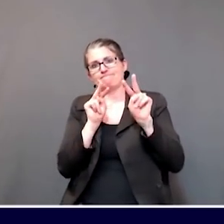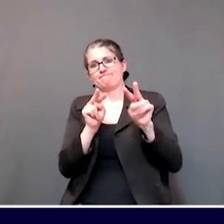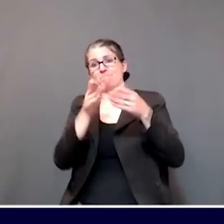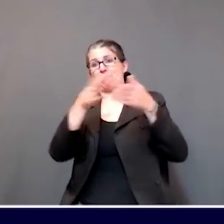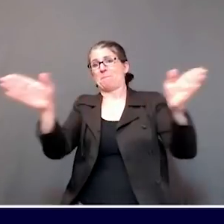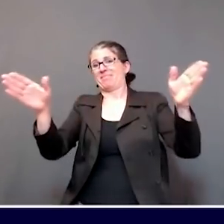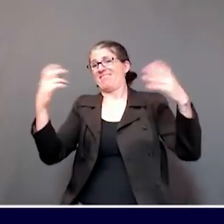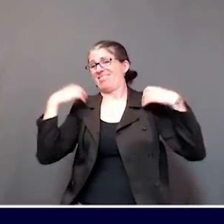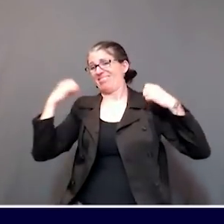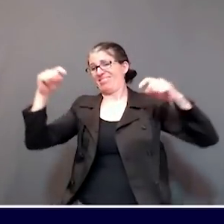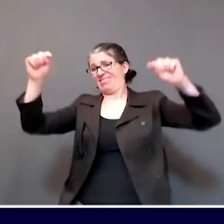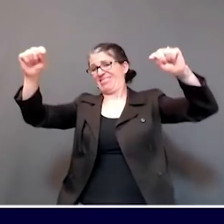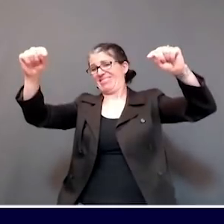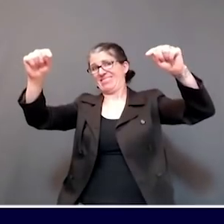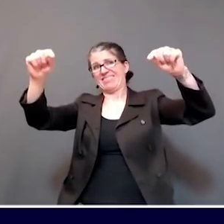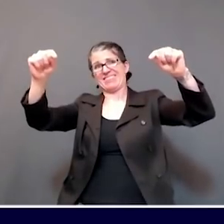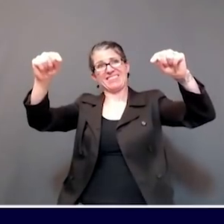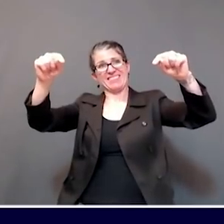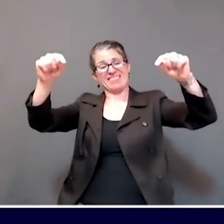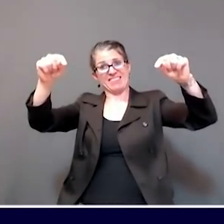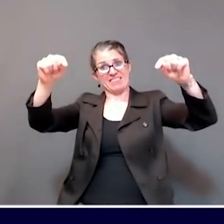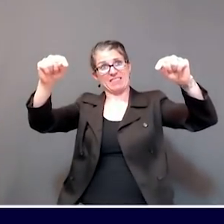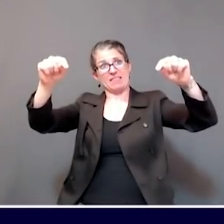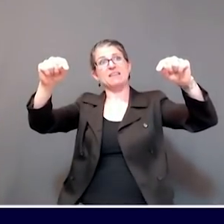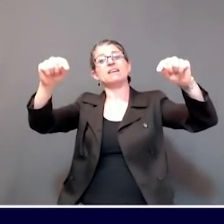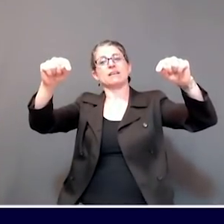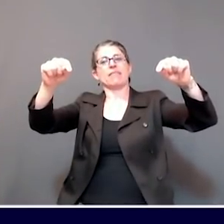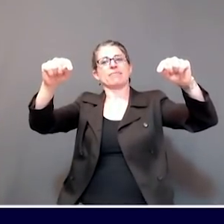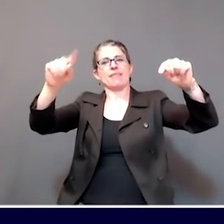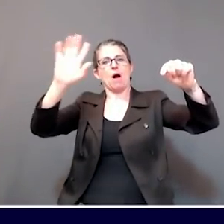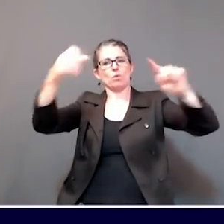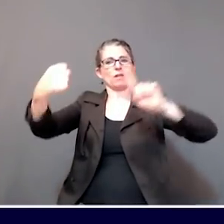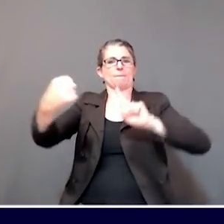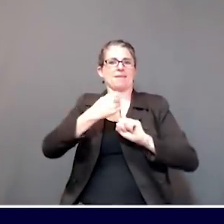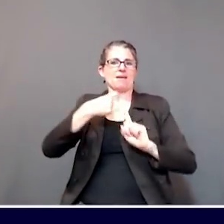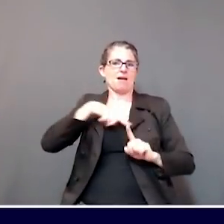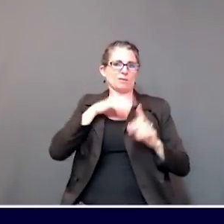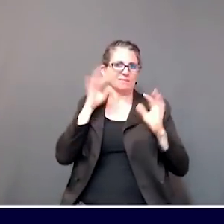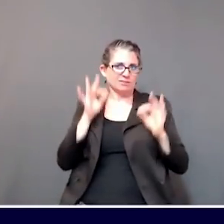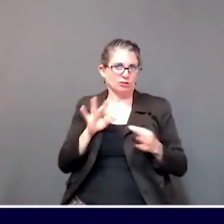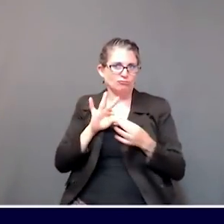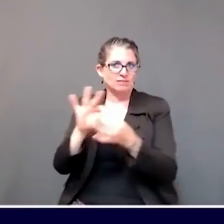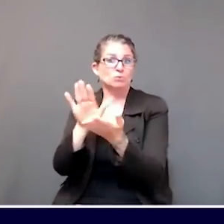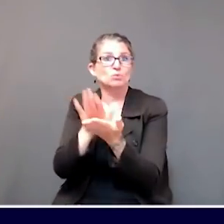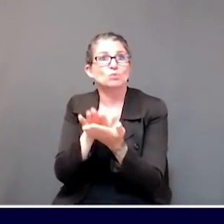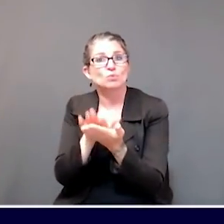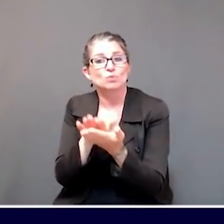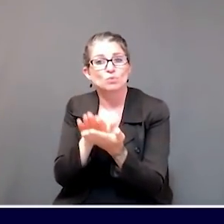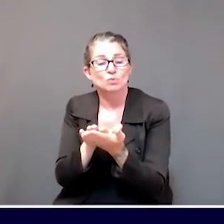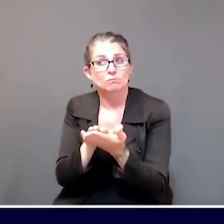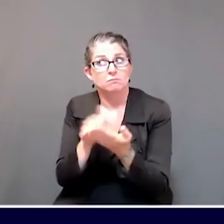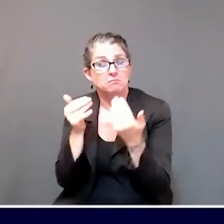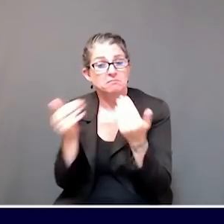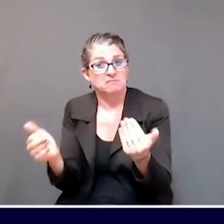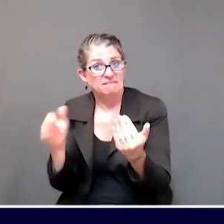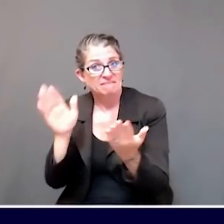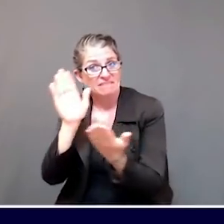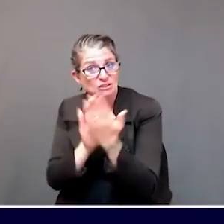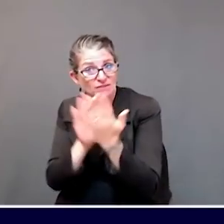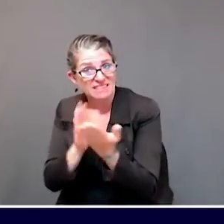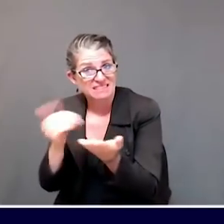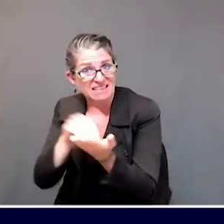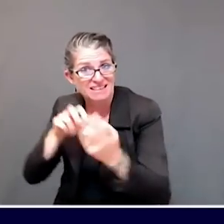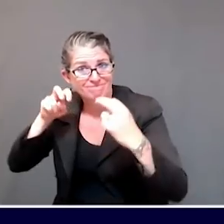when schools open for in-classroom instruction. Clearly, we want kids to stay involved and